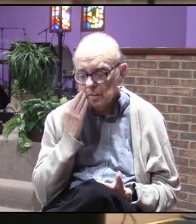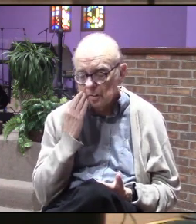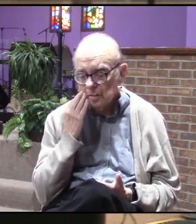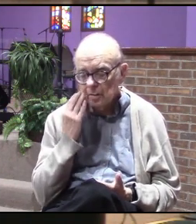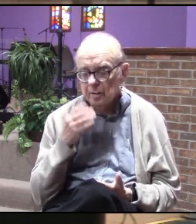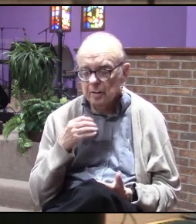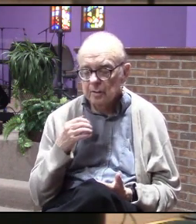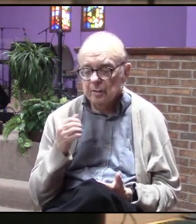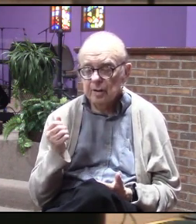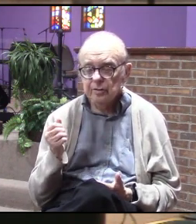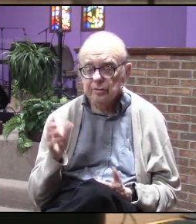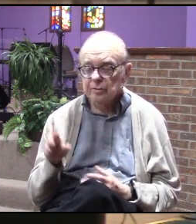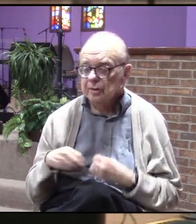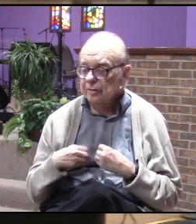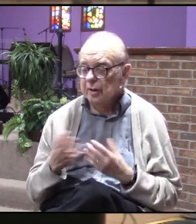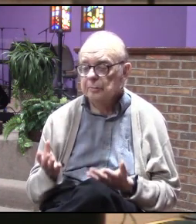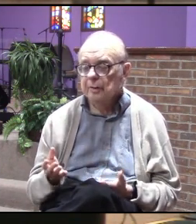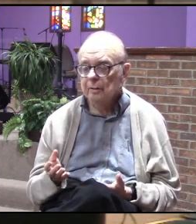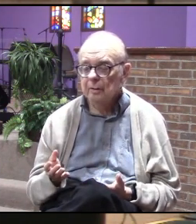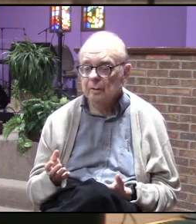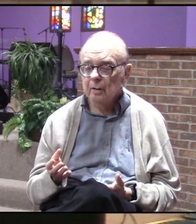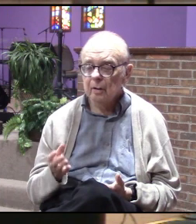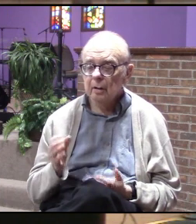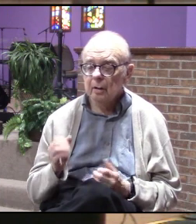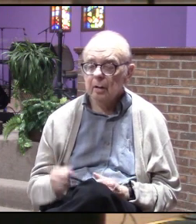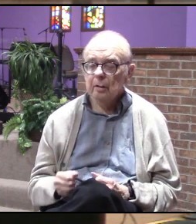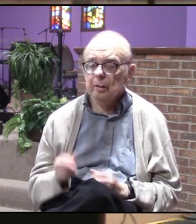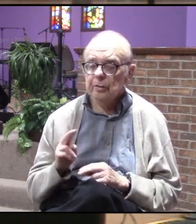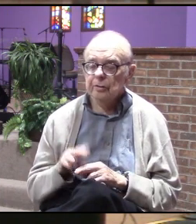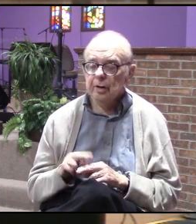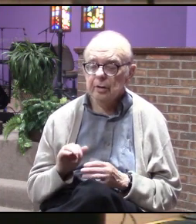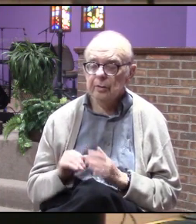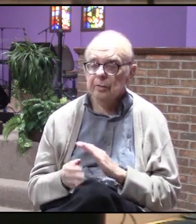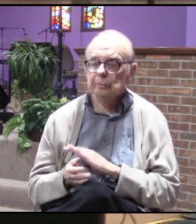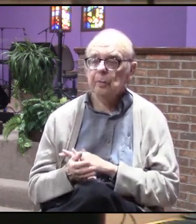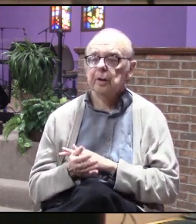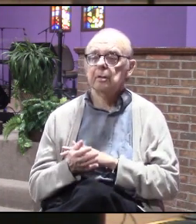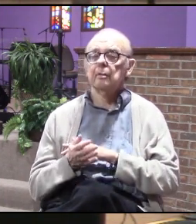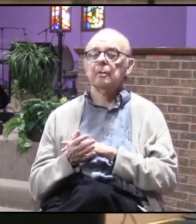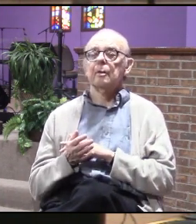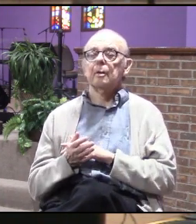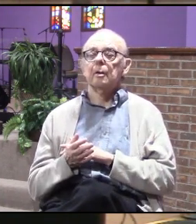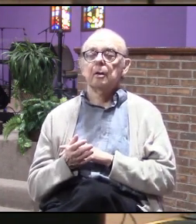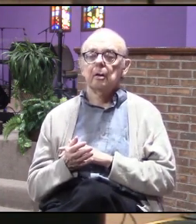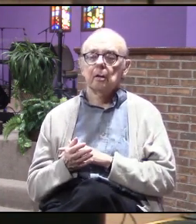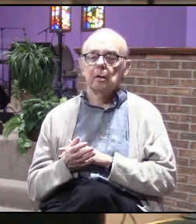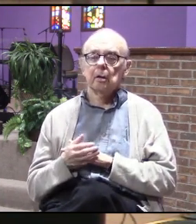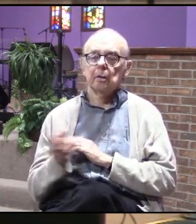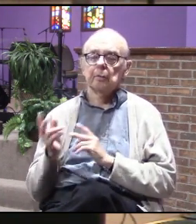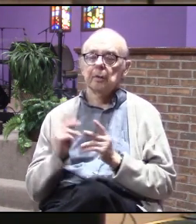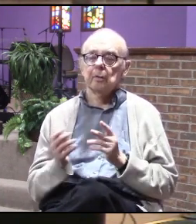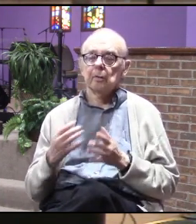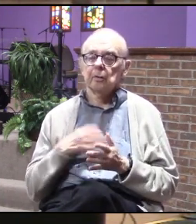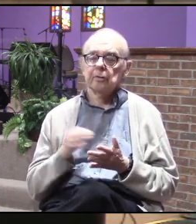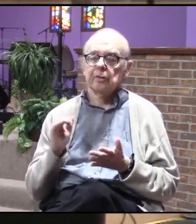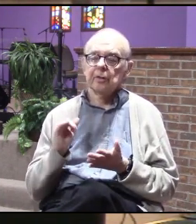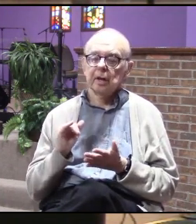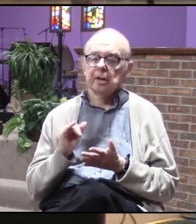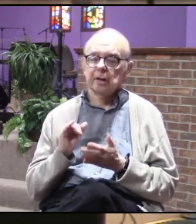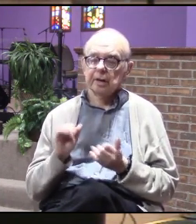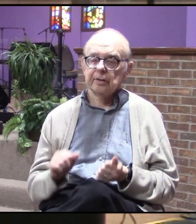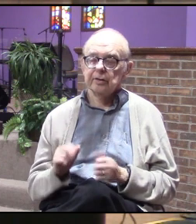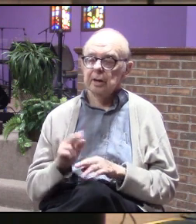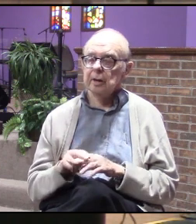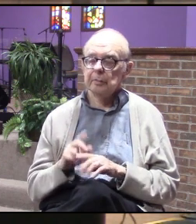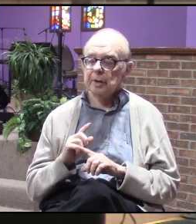that you take for granted. Being able to sit here this morning. There are others that wish they could, but they can't.